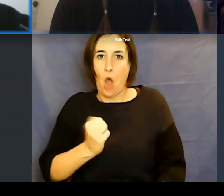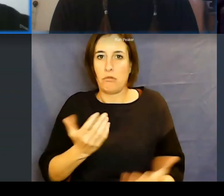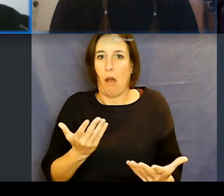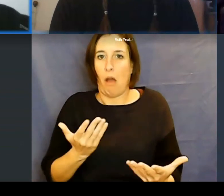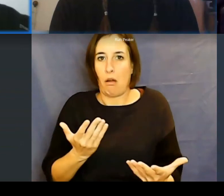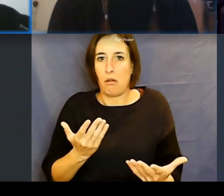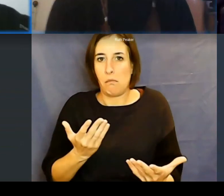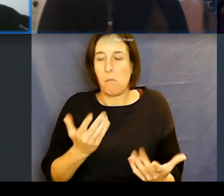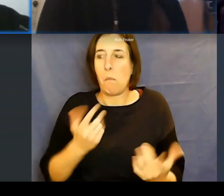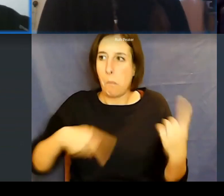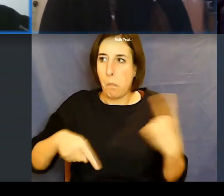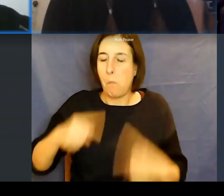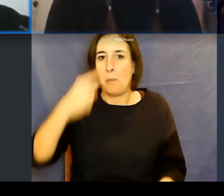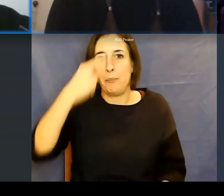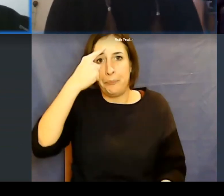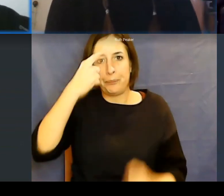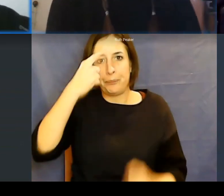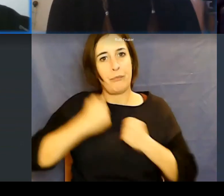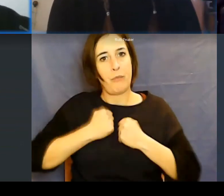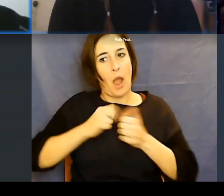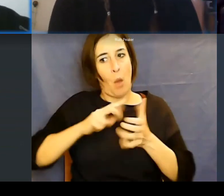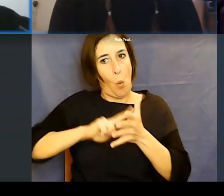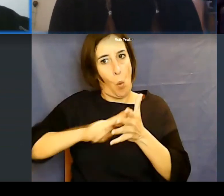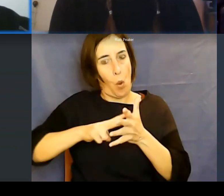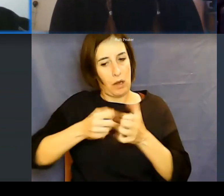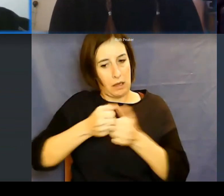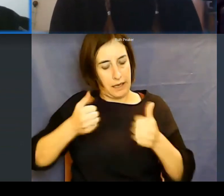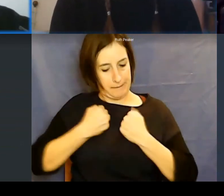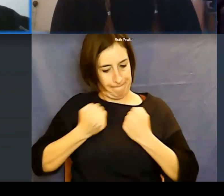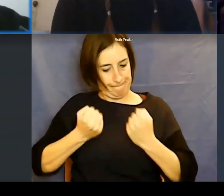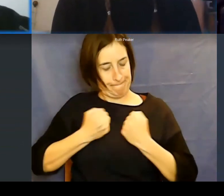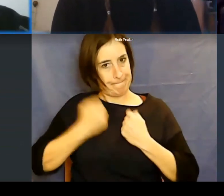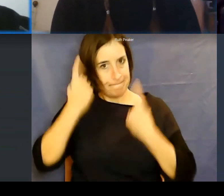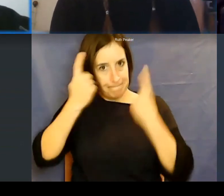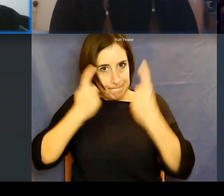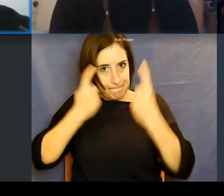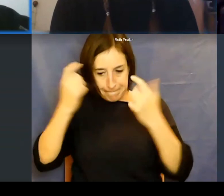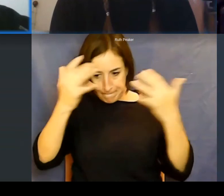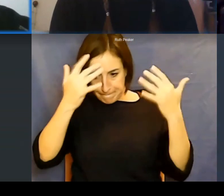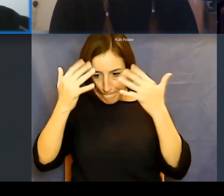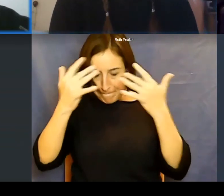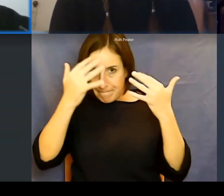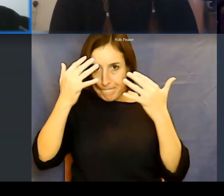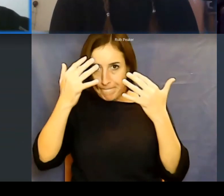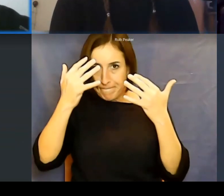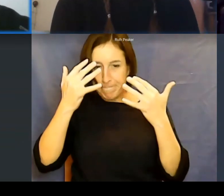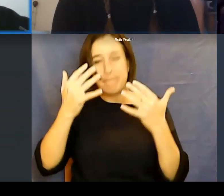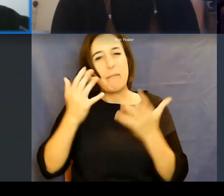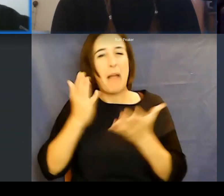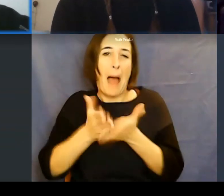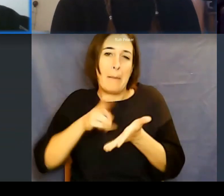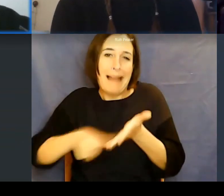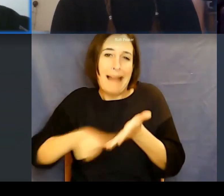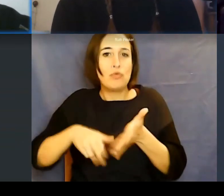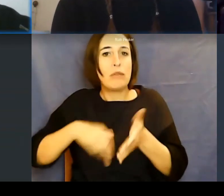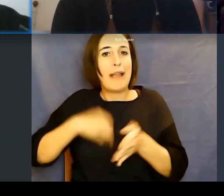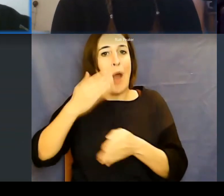well. And whilst we've, you know, we've all our work is naturally around race equality and BAME diversity and